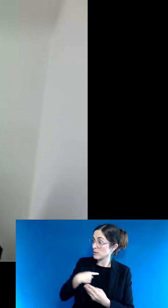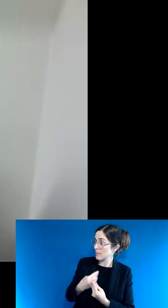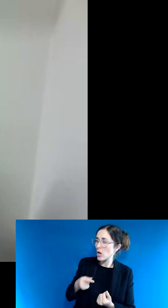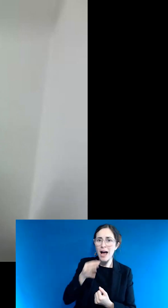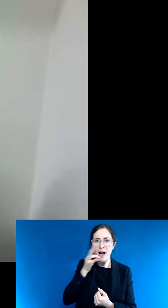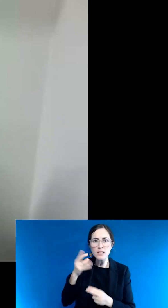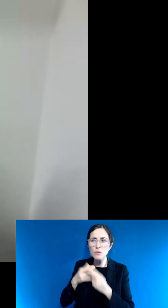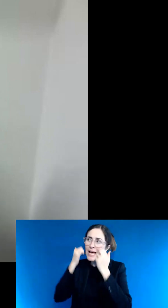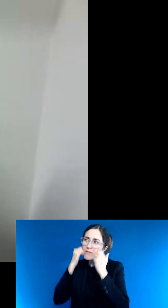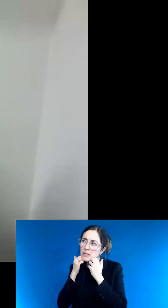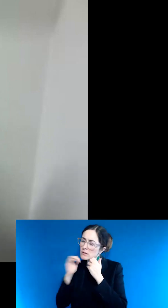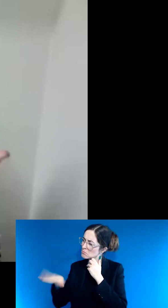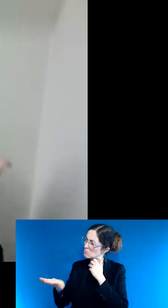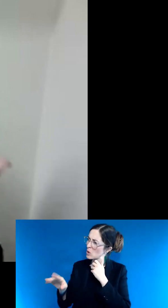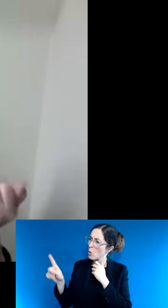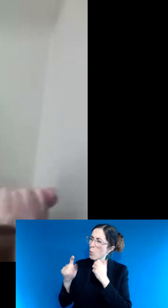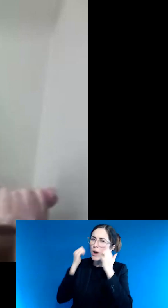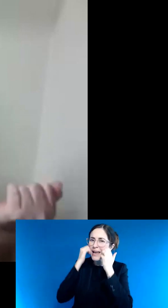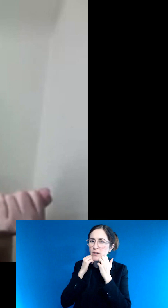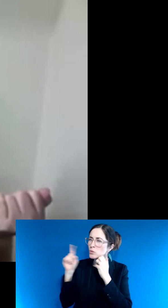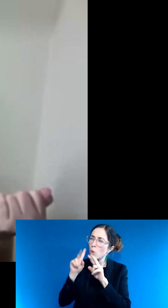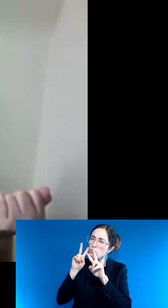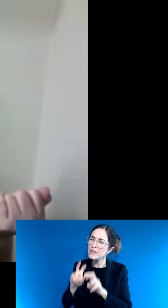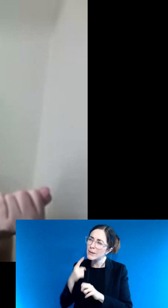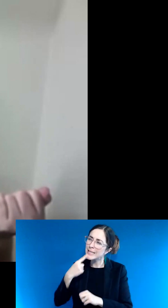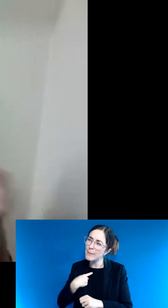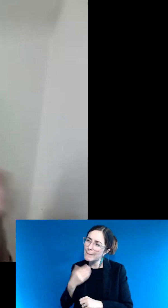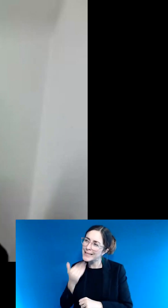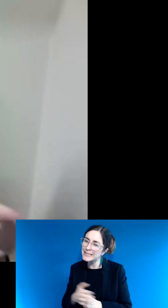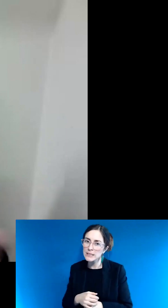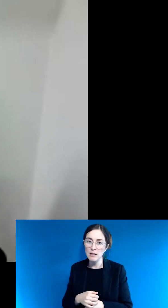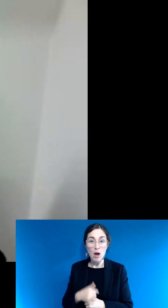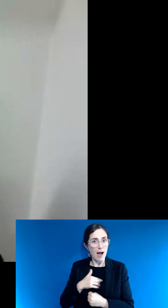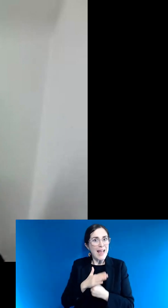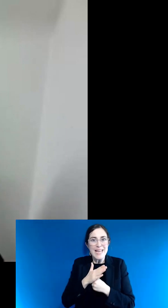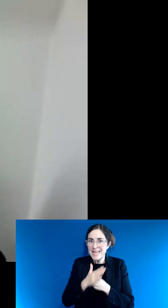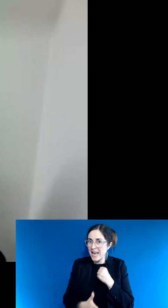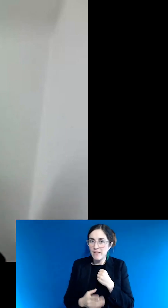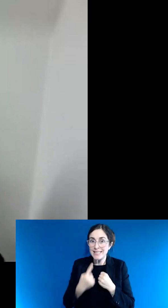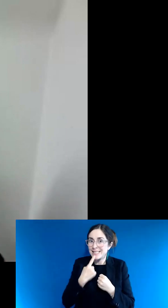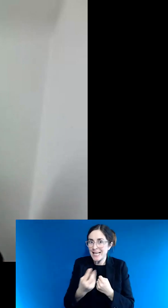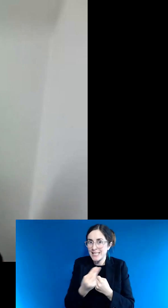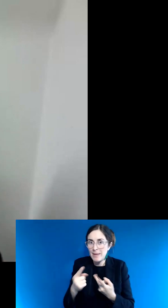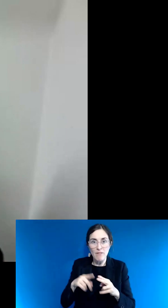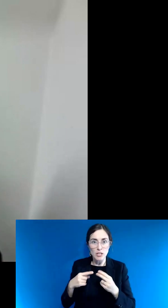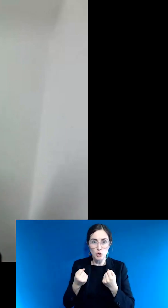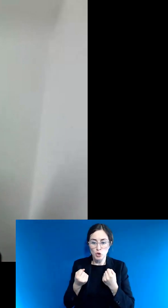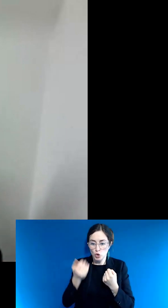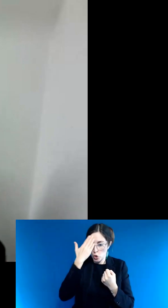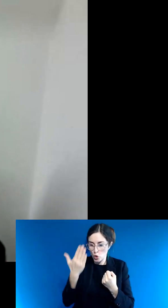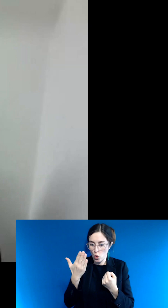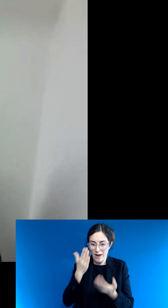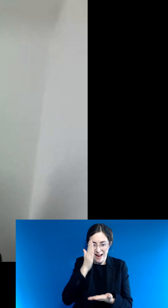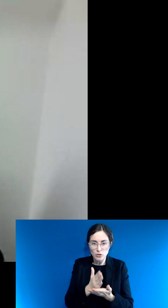evidence. What evidence shows, research shows, could you tell me what research? Because I don't tell you anything if I can't tell you. I'm very